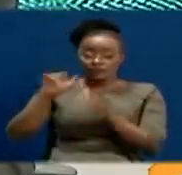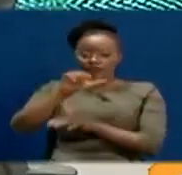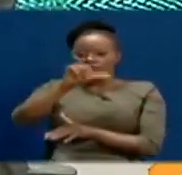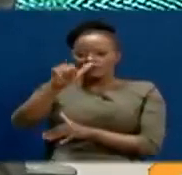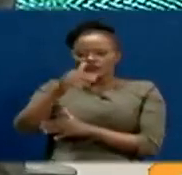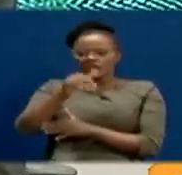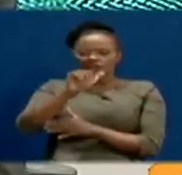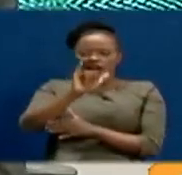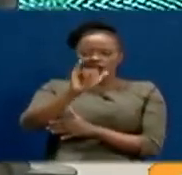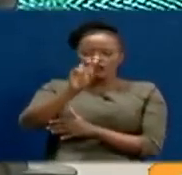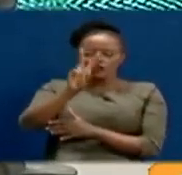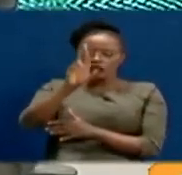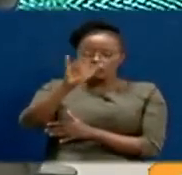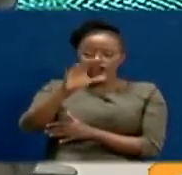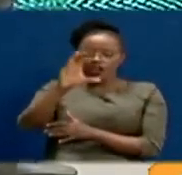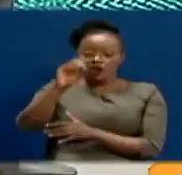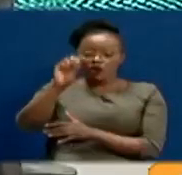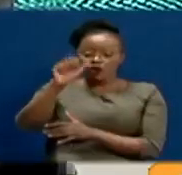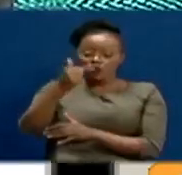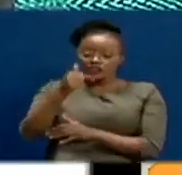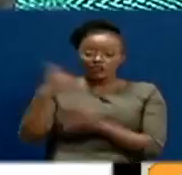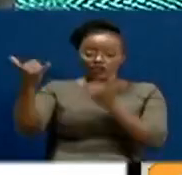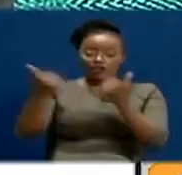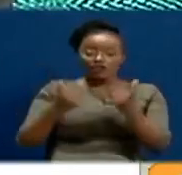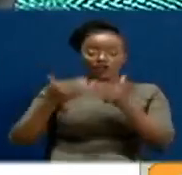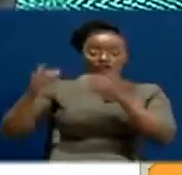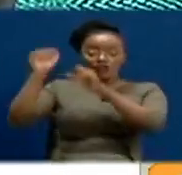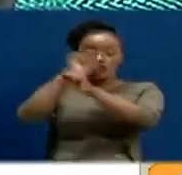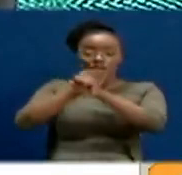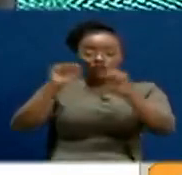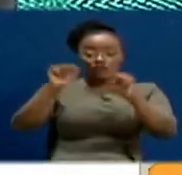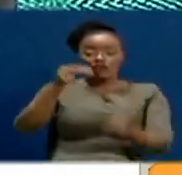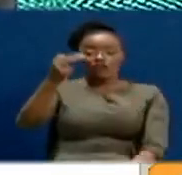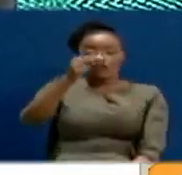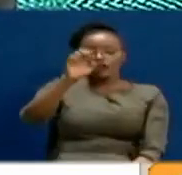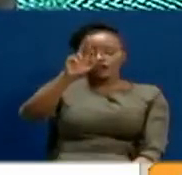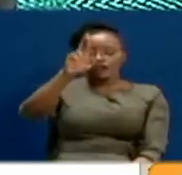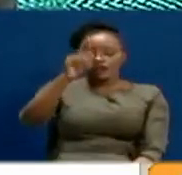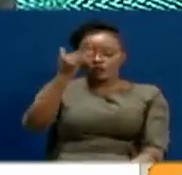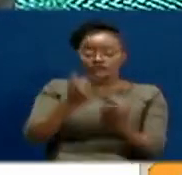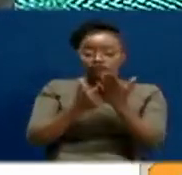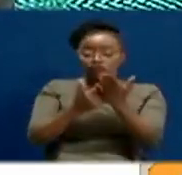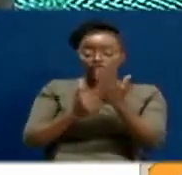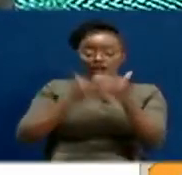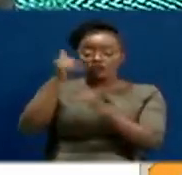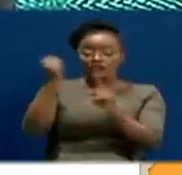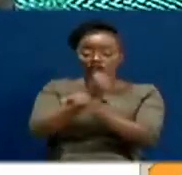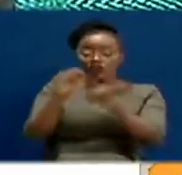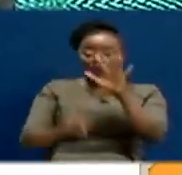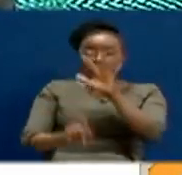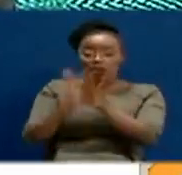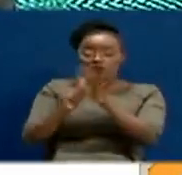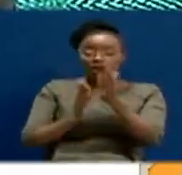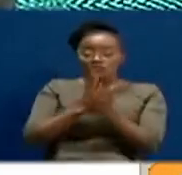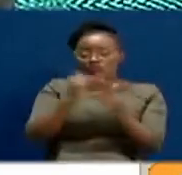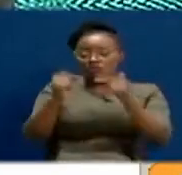Ivory Coast's President Alassane Ouattara has invited his rival former President Henri Konan Bédié for talks following violence sparked by